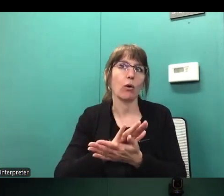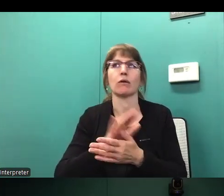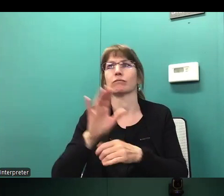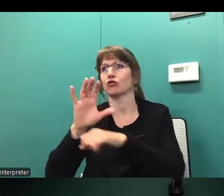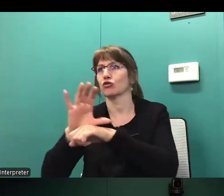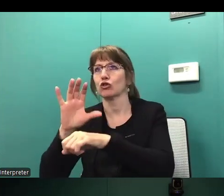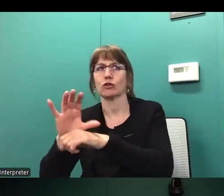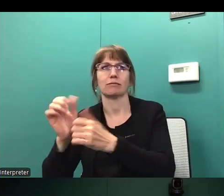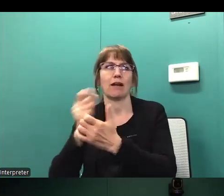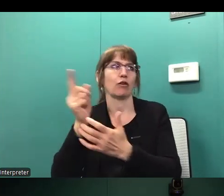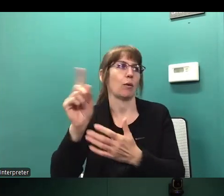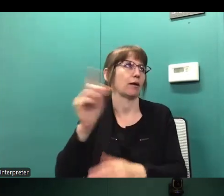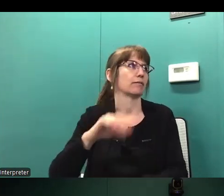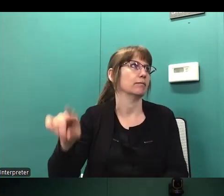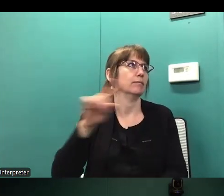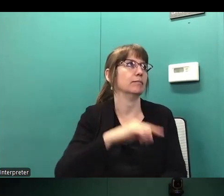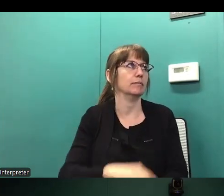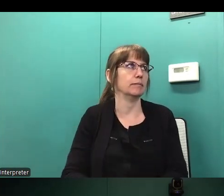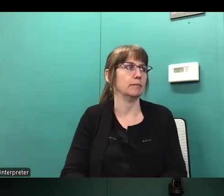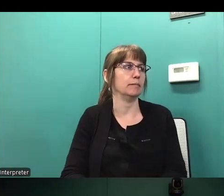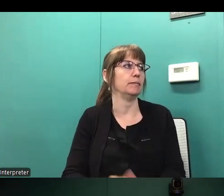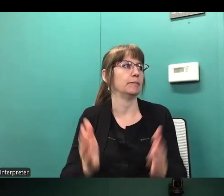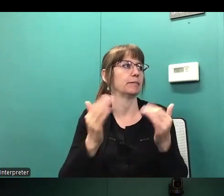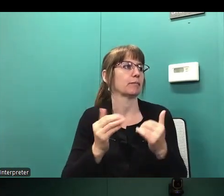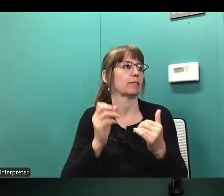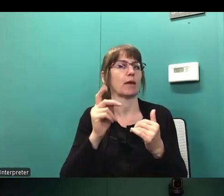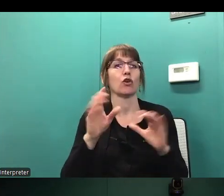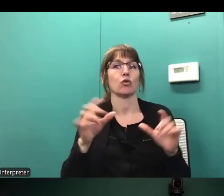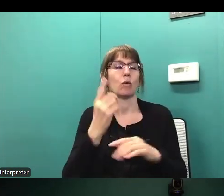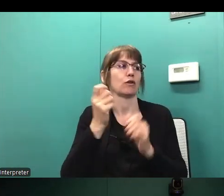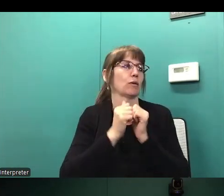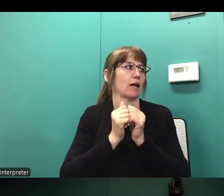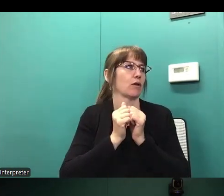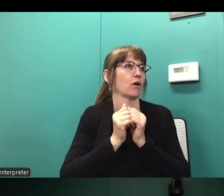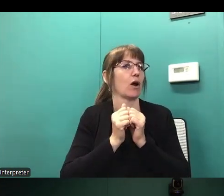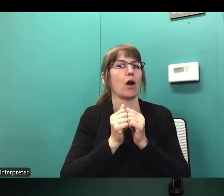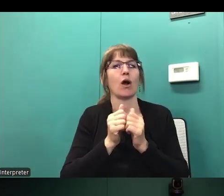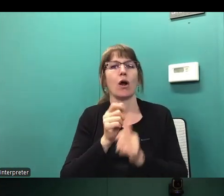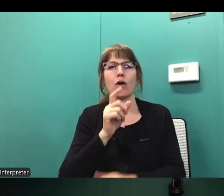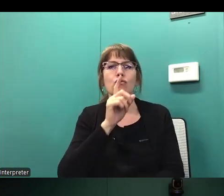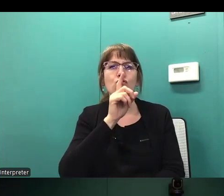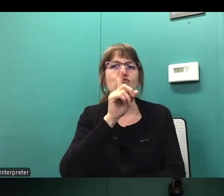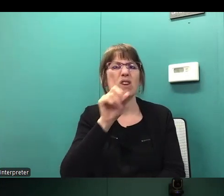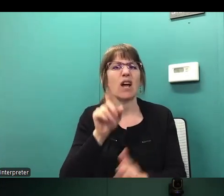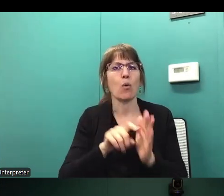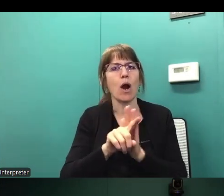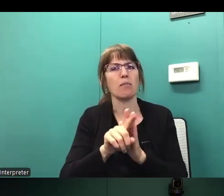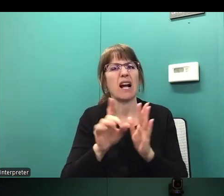church. Okay, let's do one together. The real worm are yuckier, so I